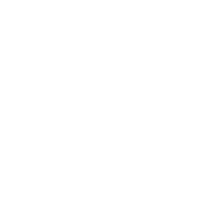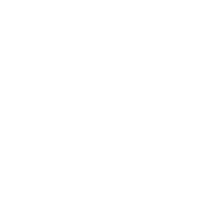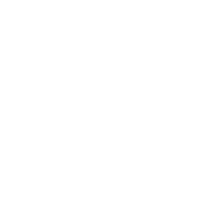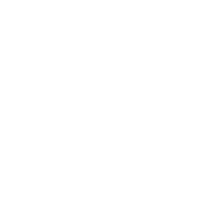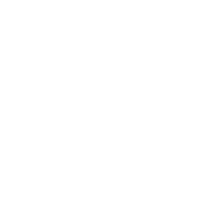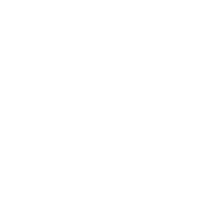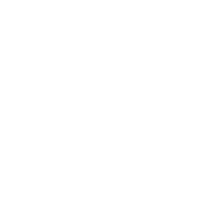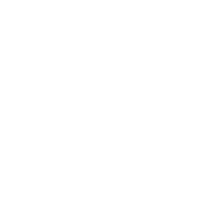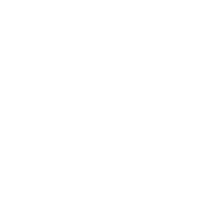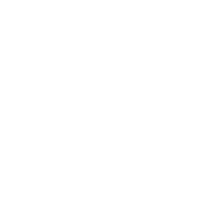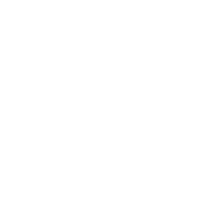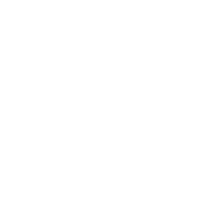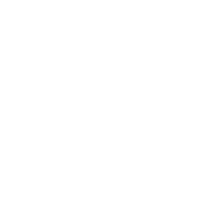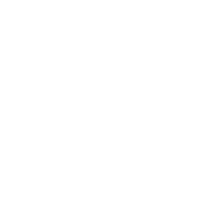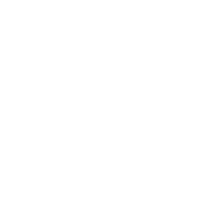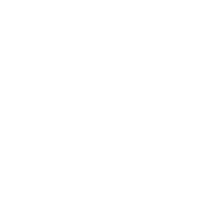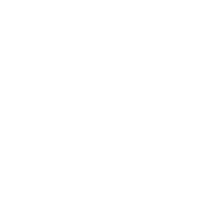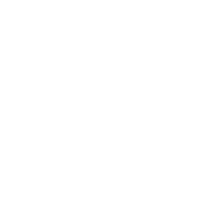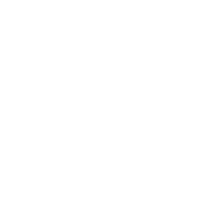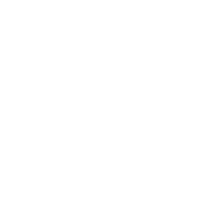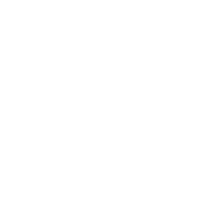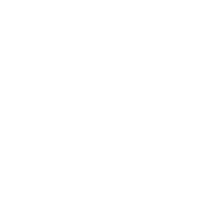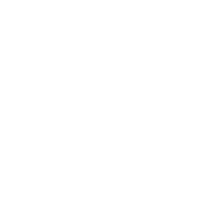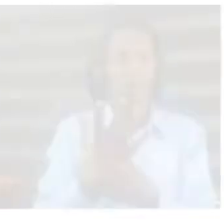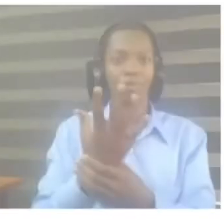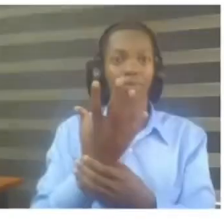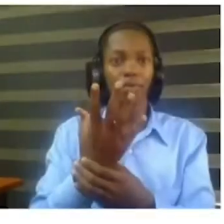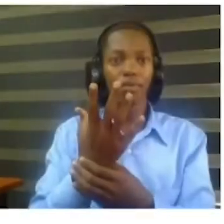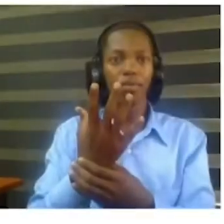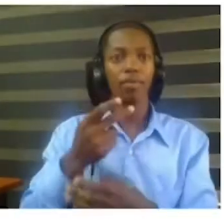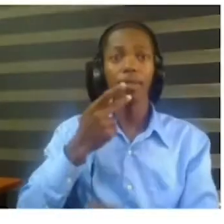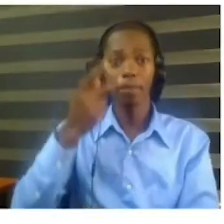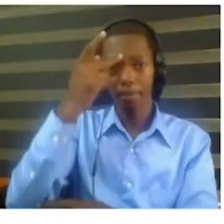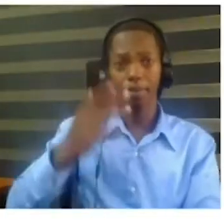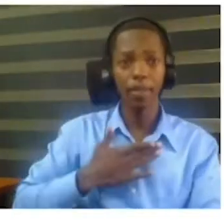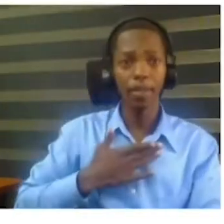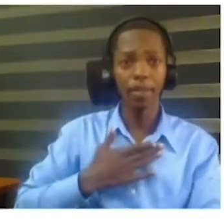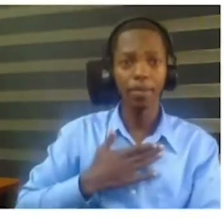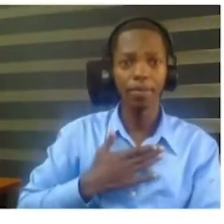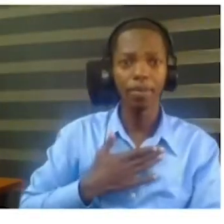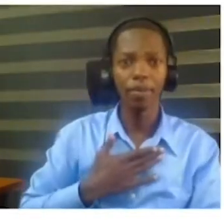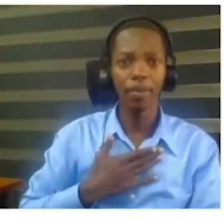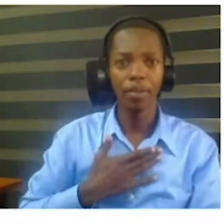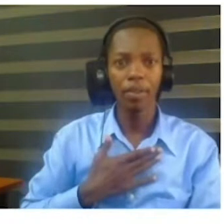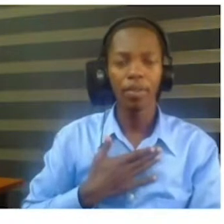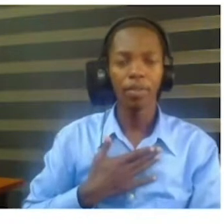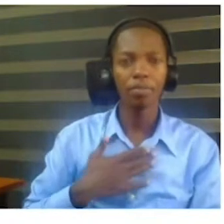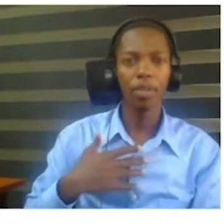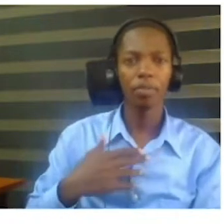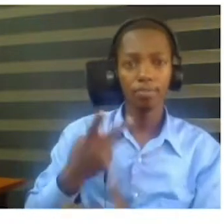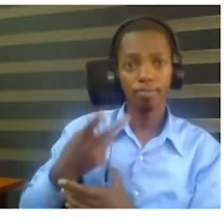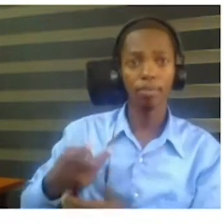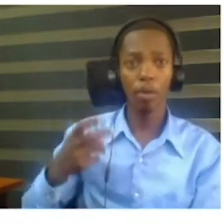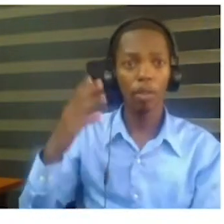was growing up, my parents heard from communities, "Oh, poor thing, she'll never go to school, she'll never get